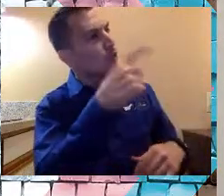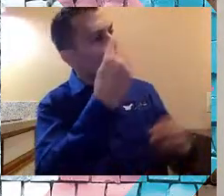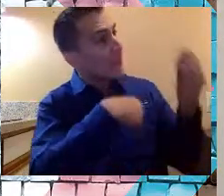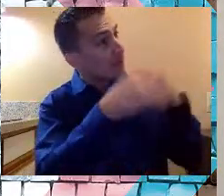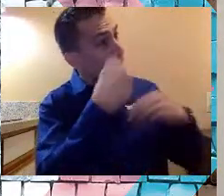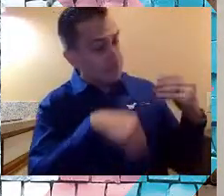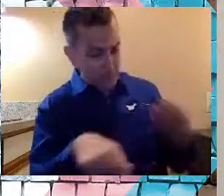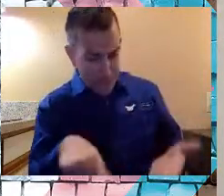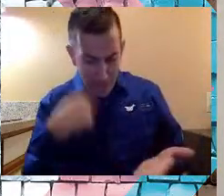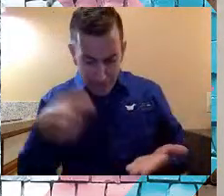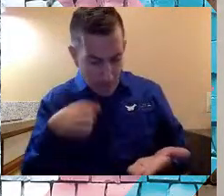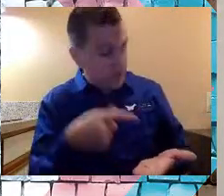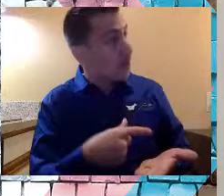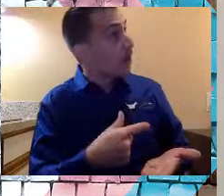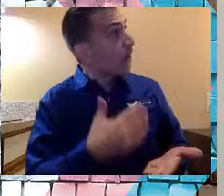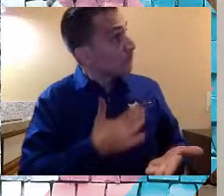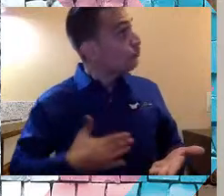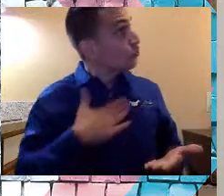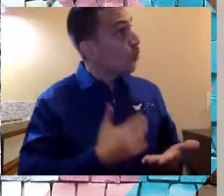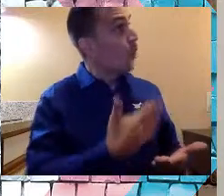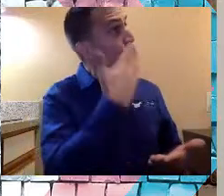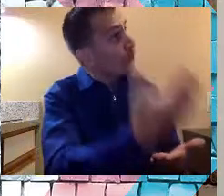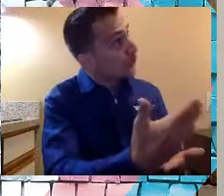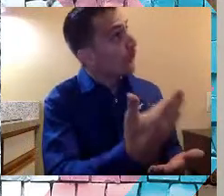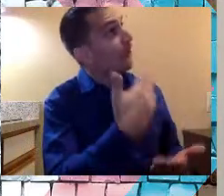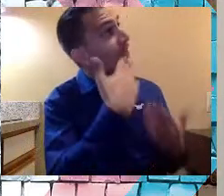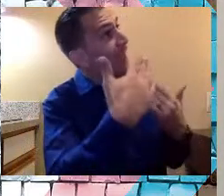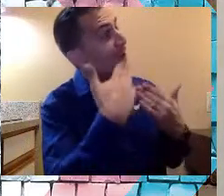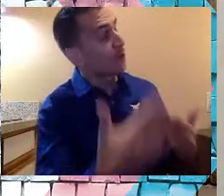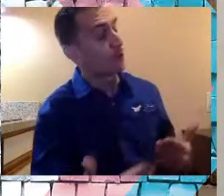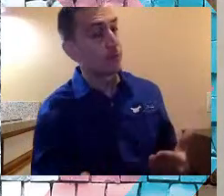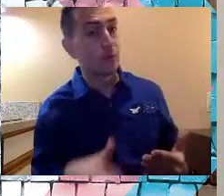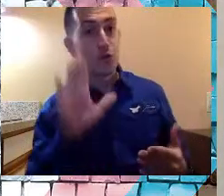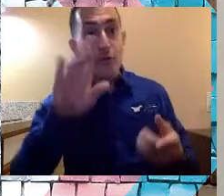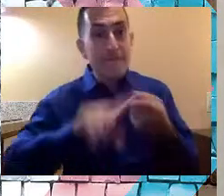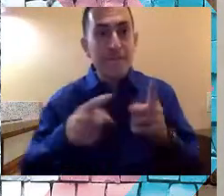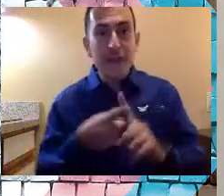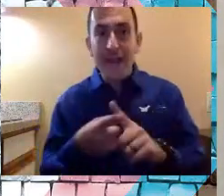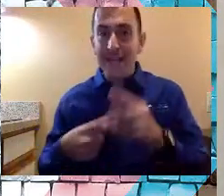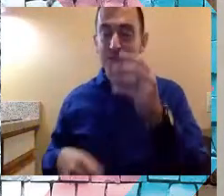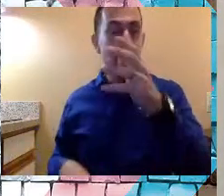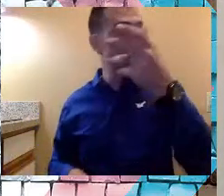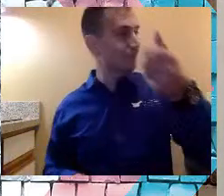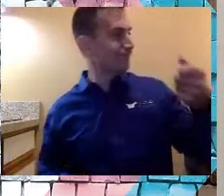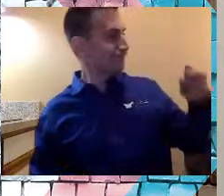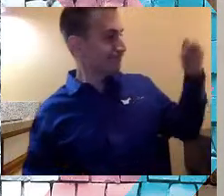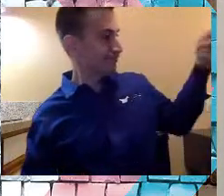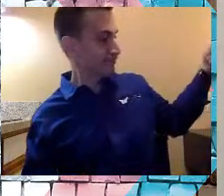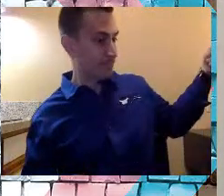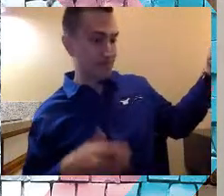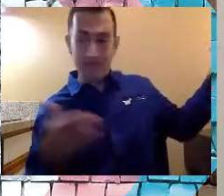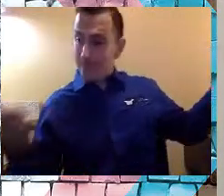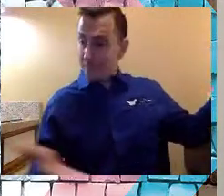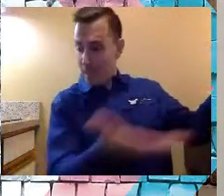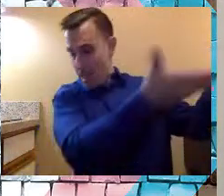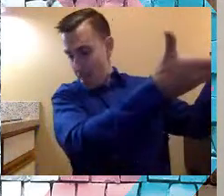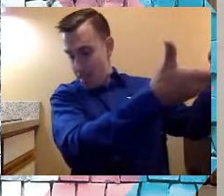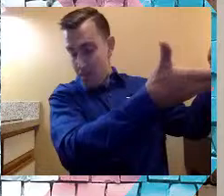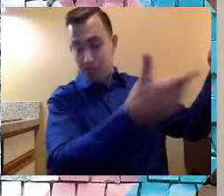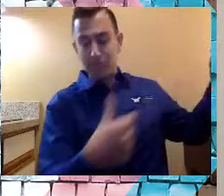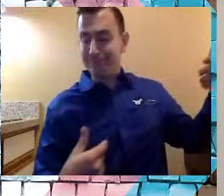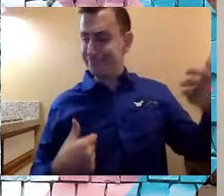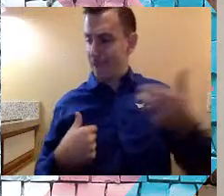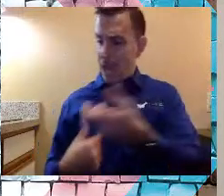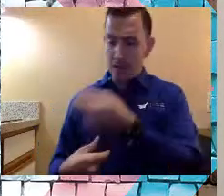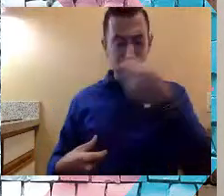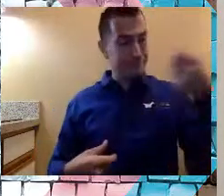you. Hold the door for a friend. Now, I hold the door open for lots of different people. I think